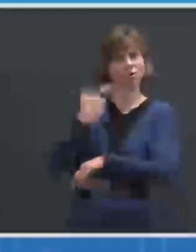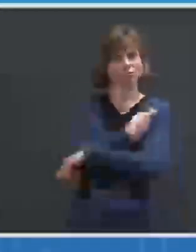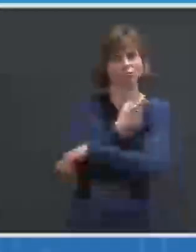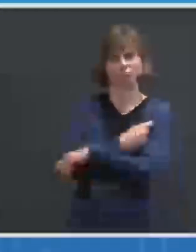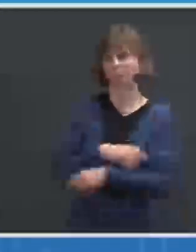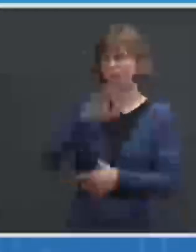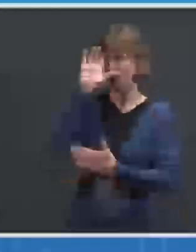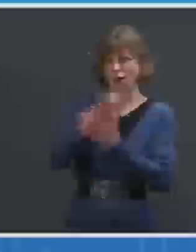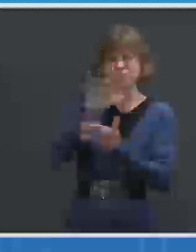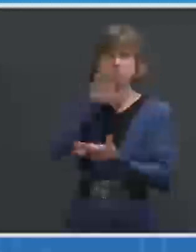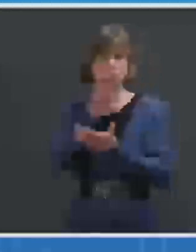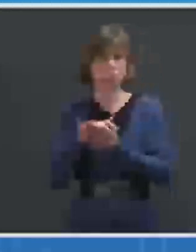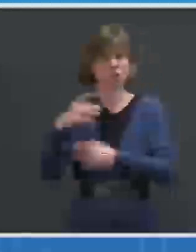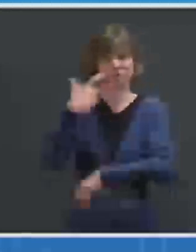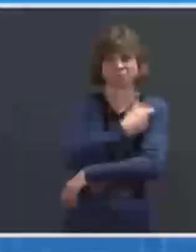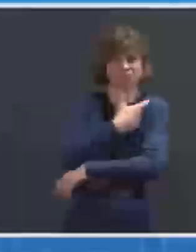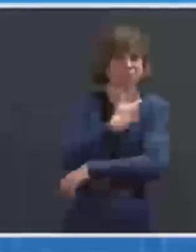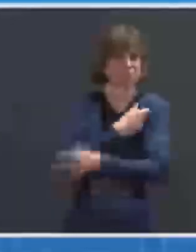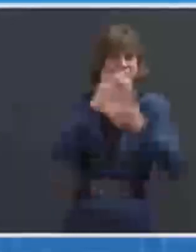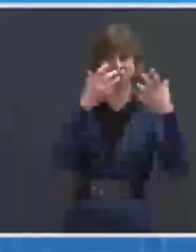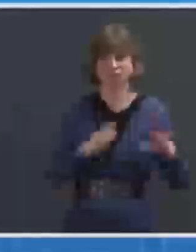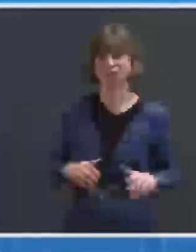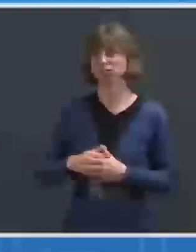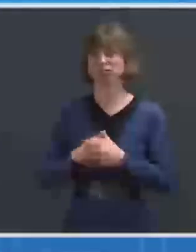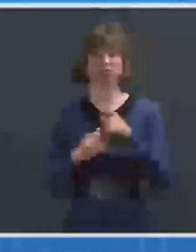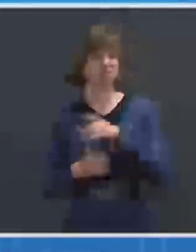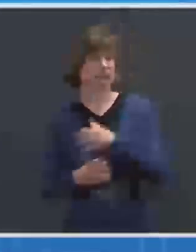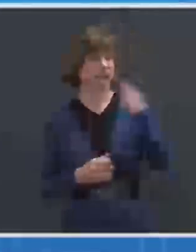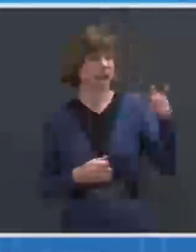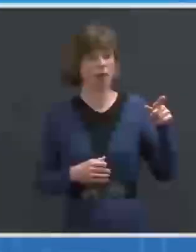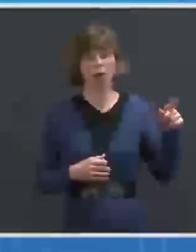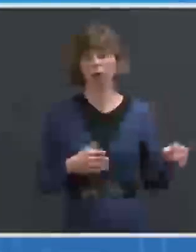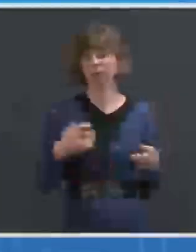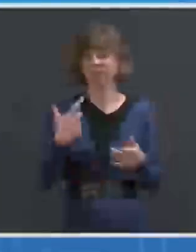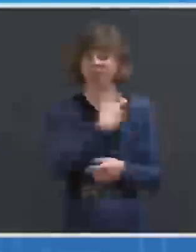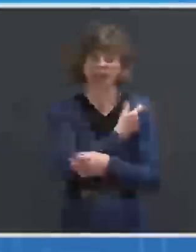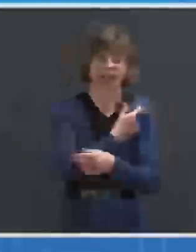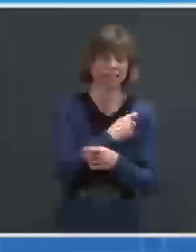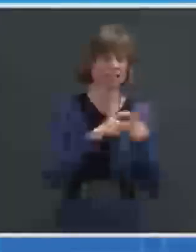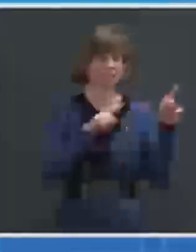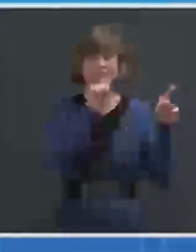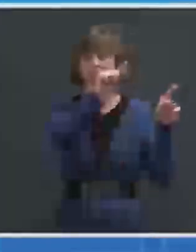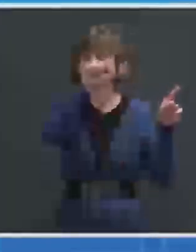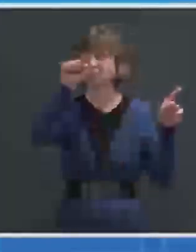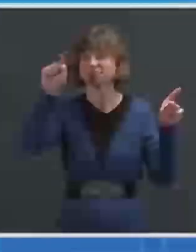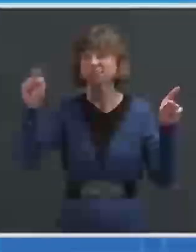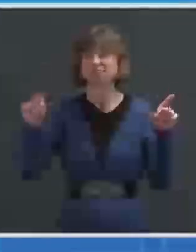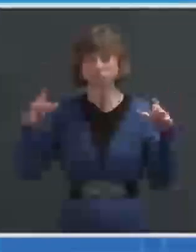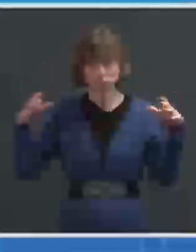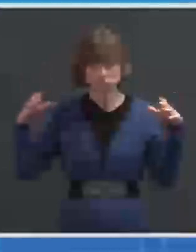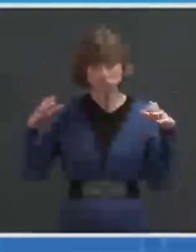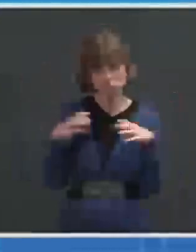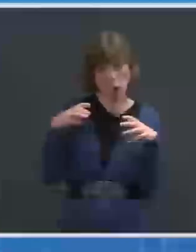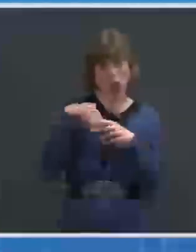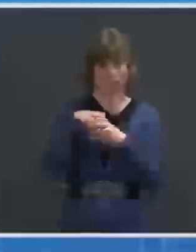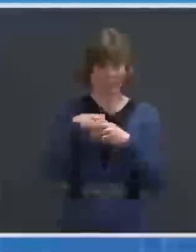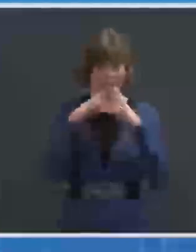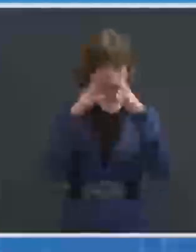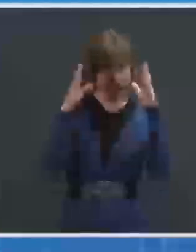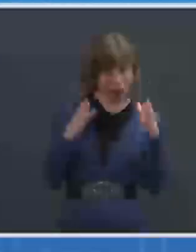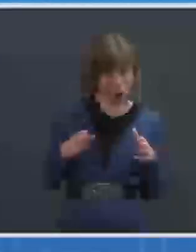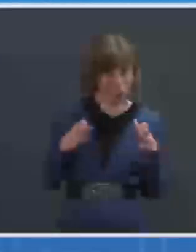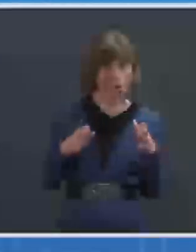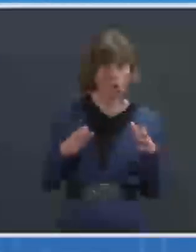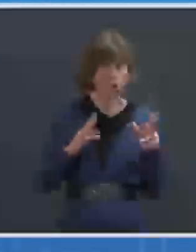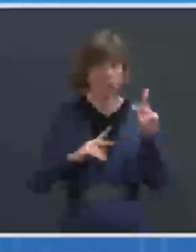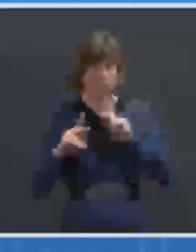doubly vaccinated, and maybe a next door neighbor who are doubly vaccinated. Small gatherings in the home of people, I